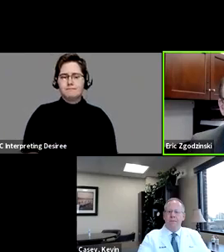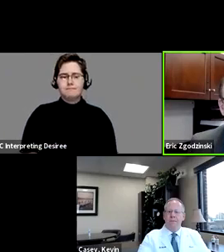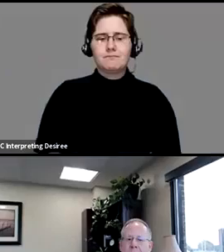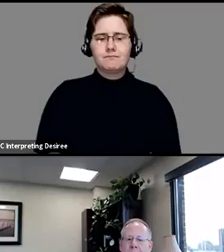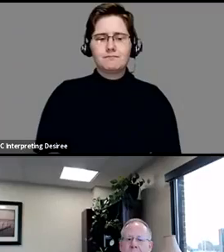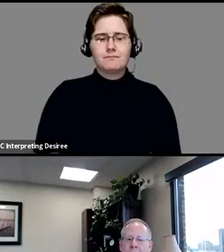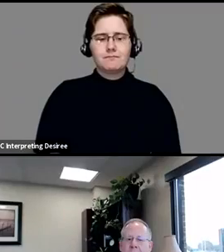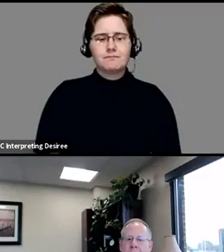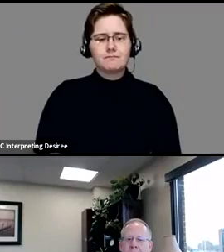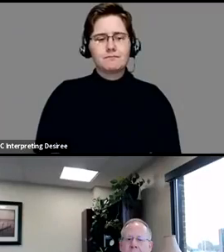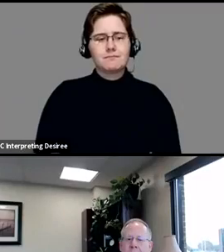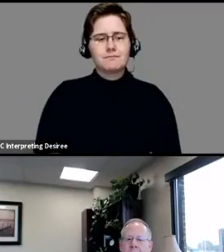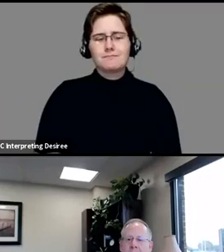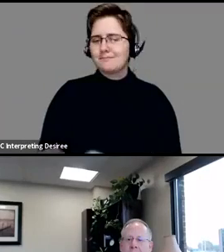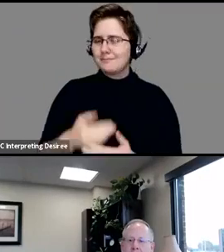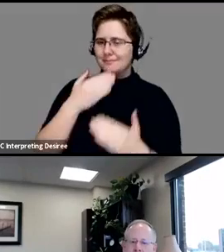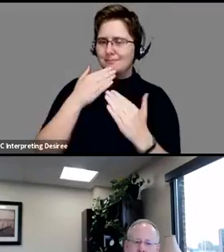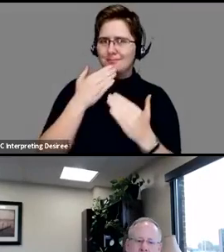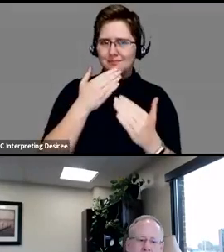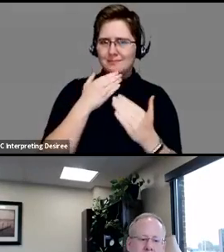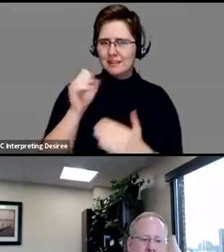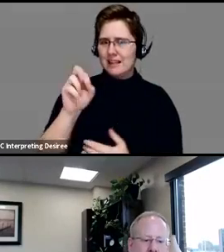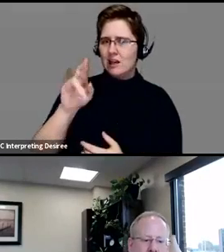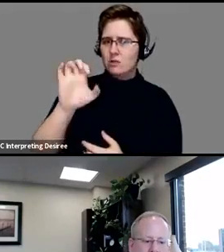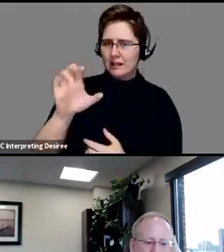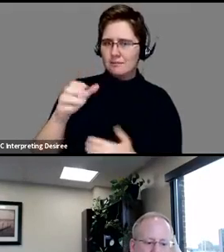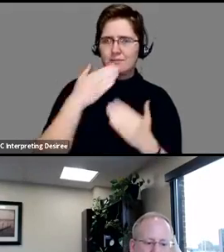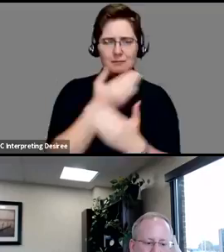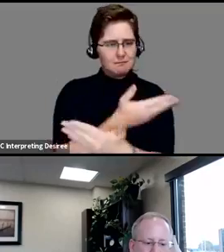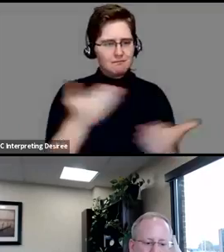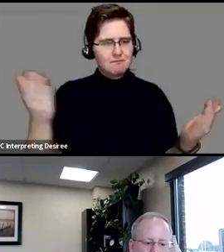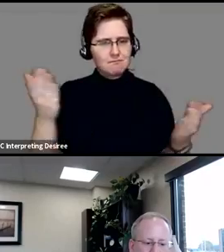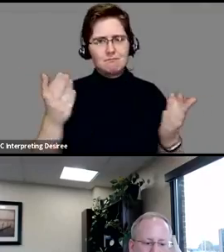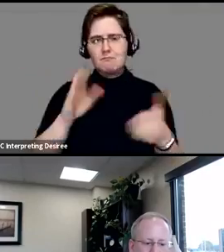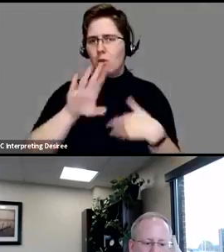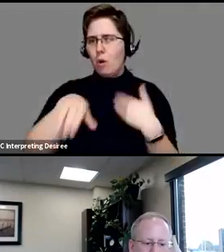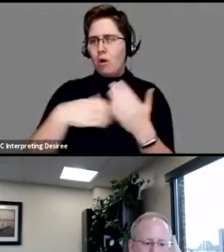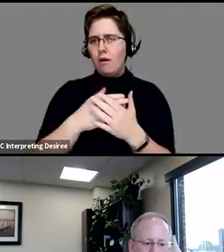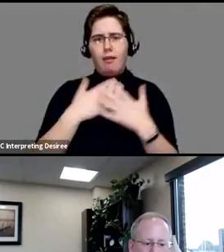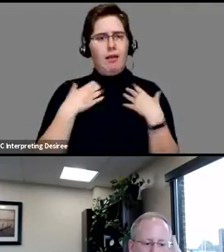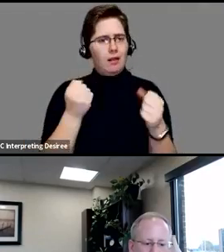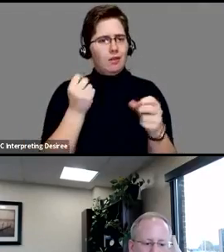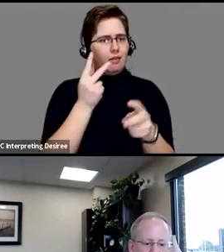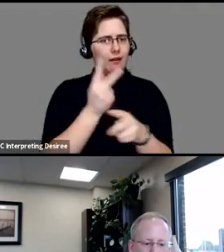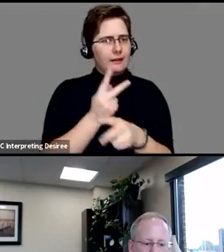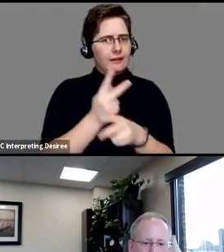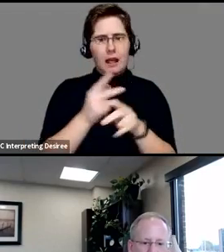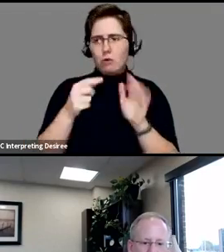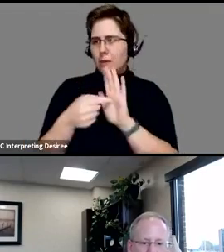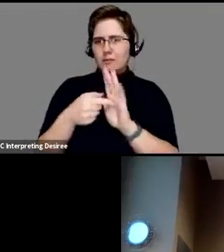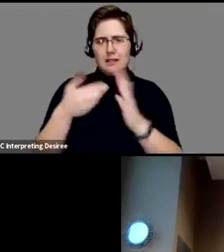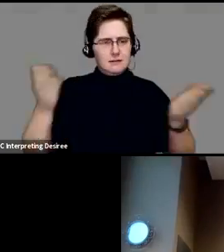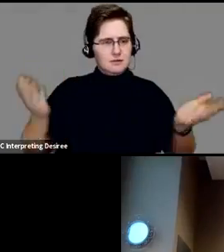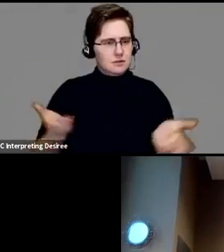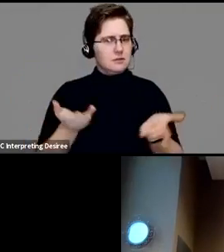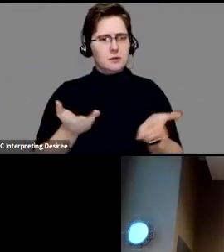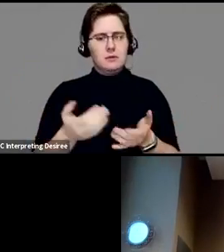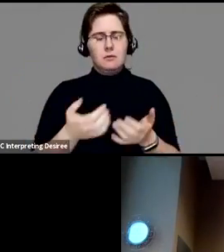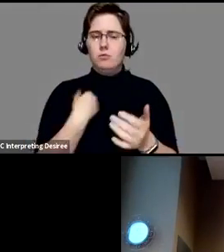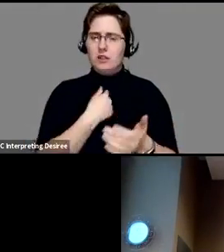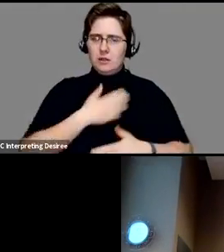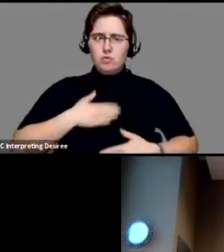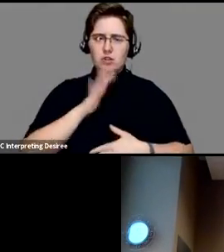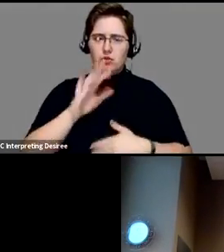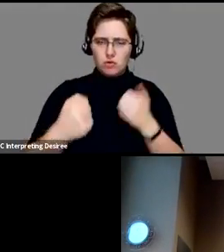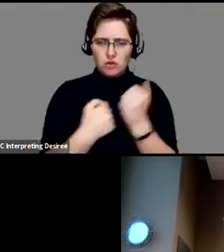All right, thank you, Eric, and thanks to all the other representatives from the healthcare system. We appreciate the support